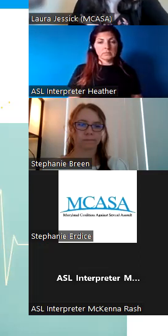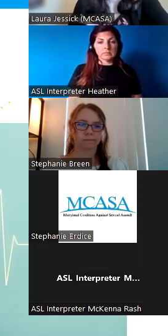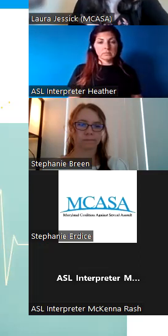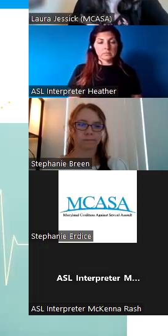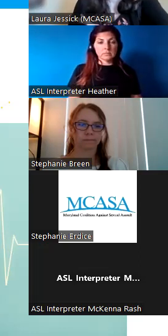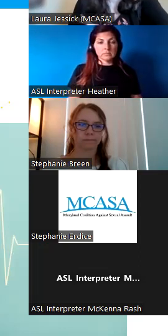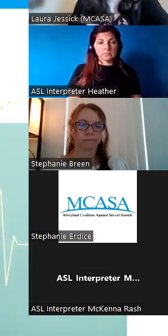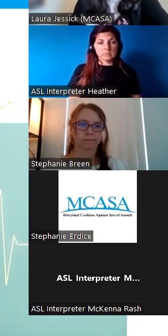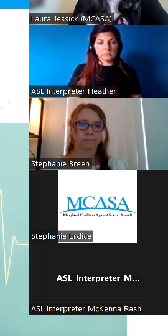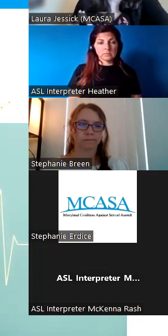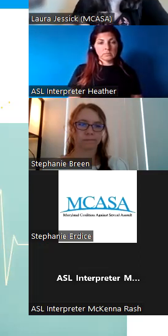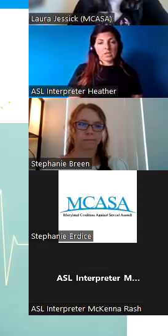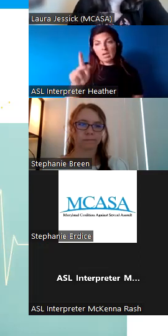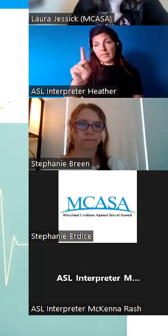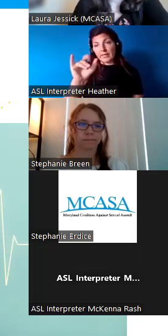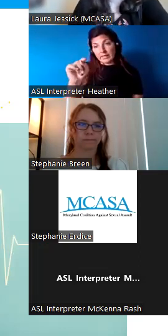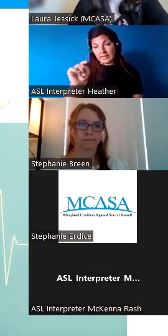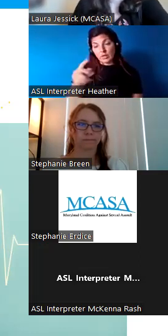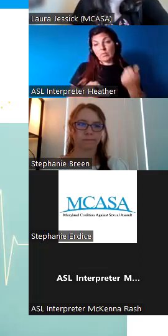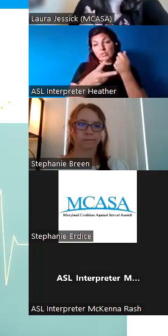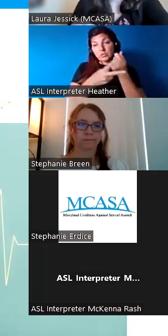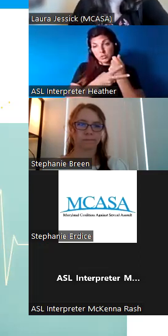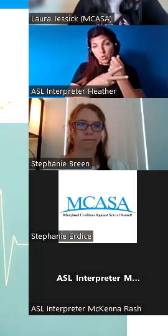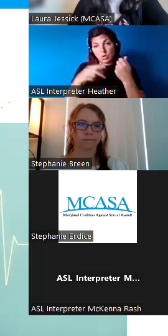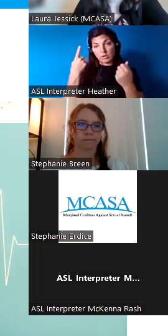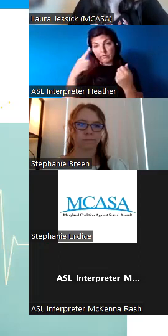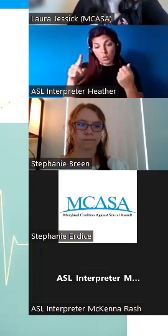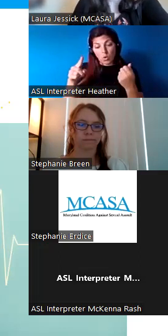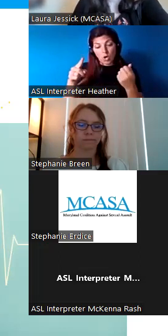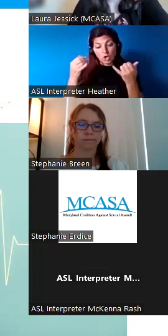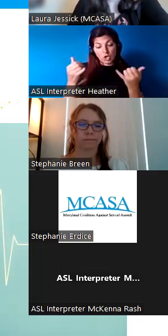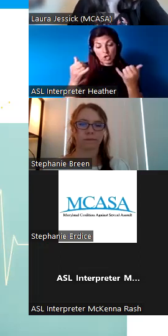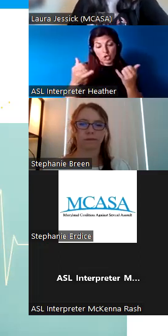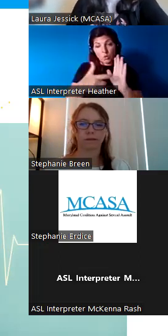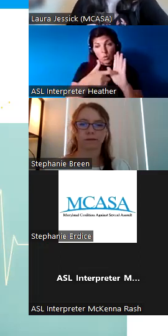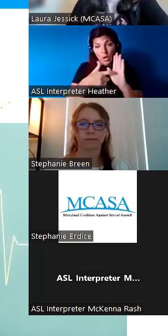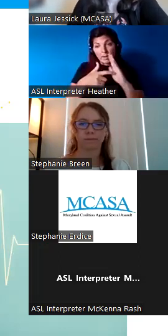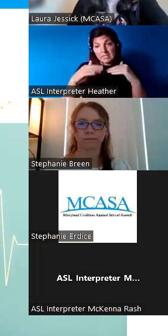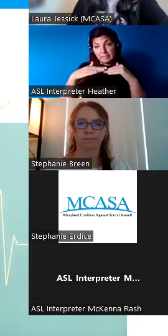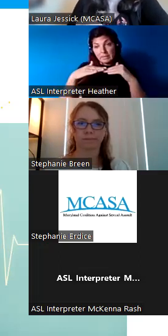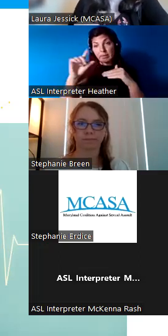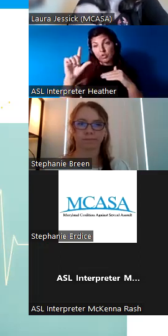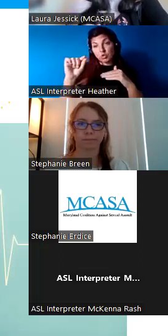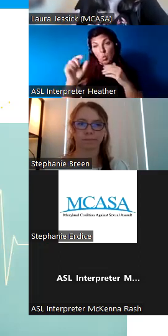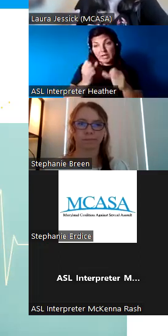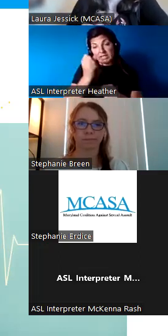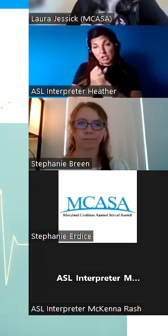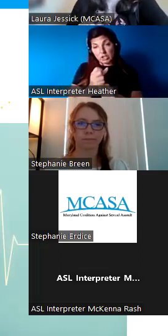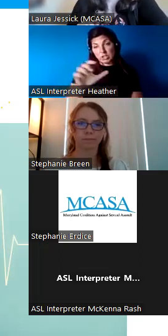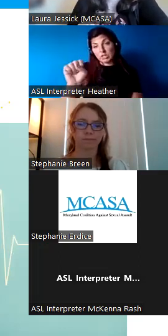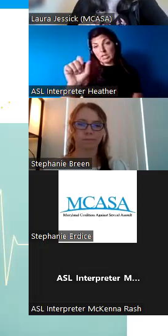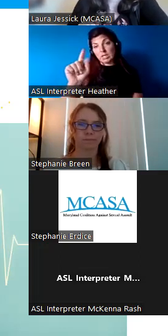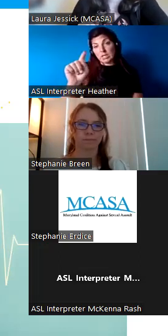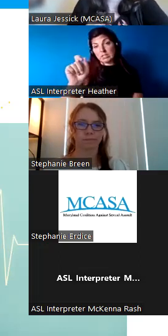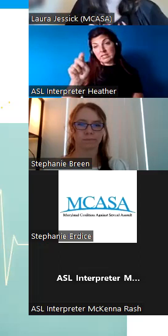The kit will be stored for the statutory requirement, which is currently a minimum of 20 years. On October 1st,